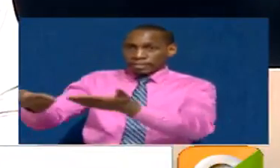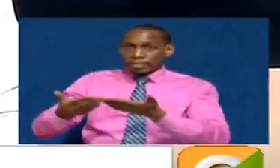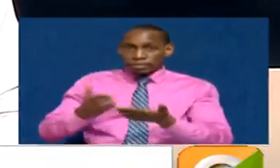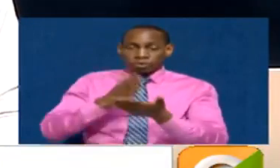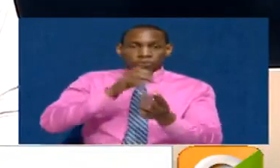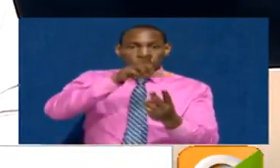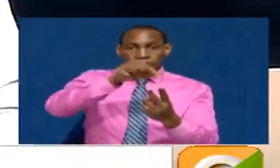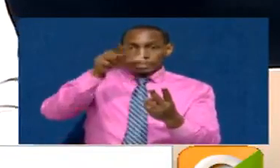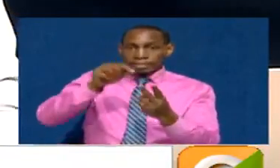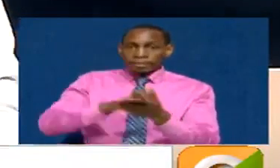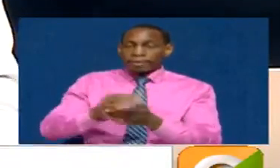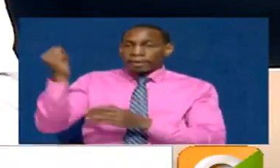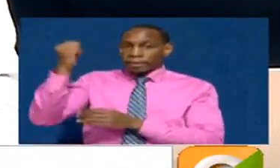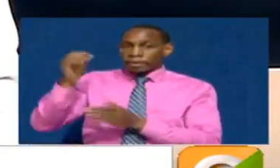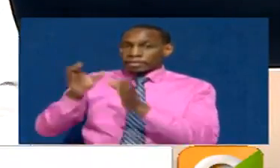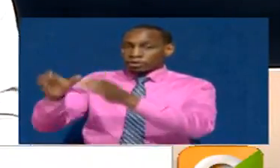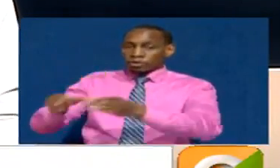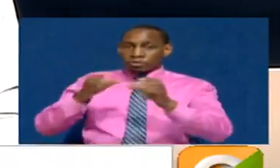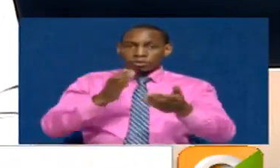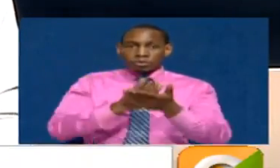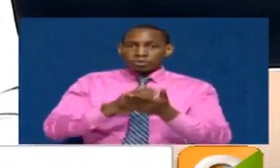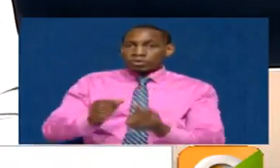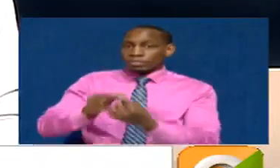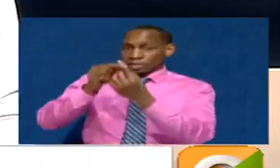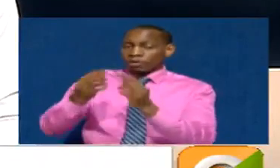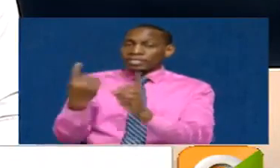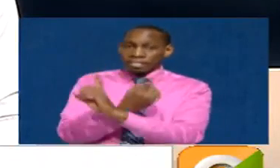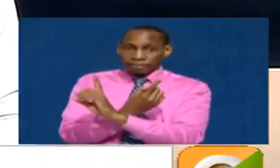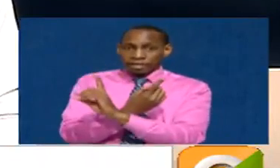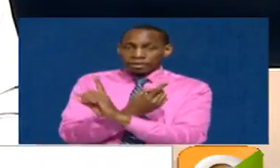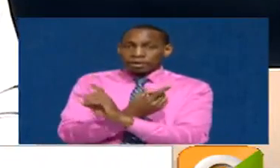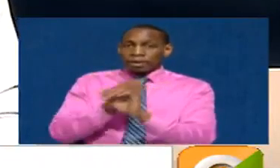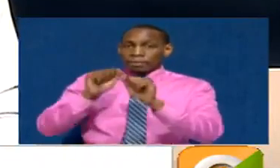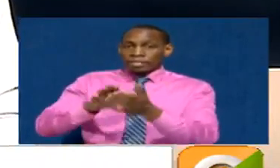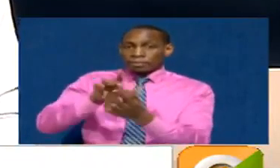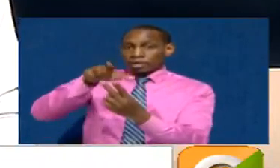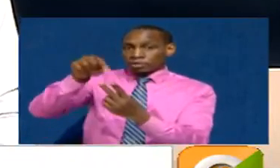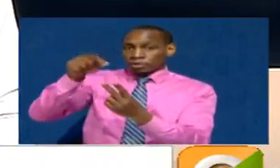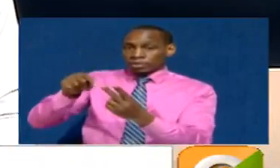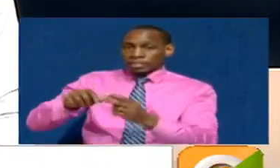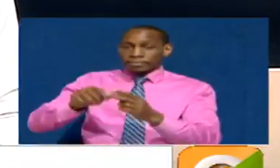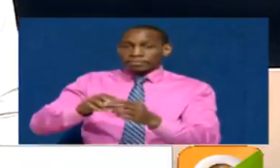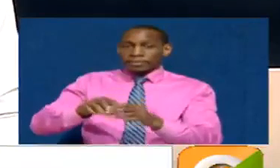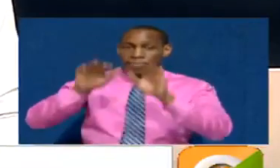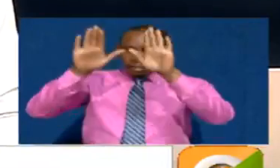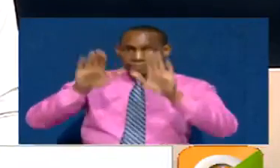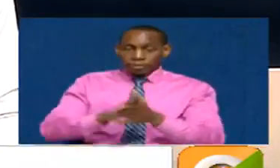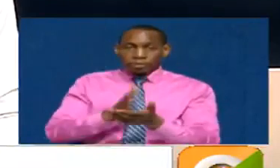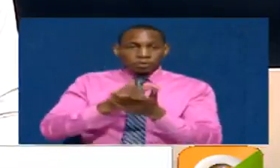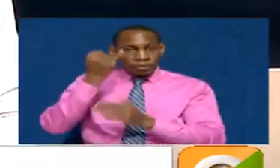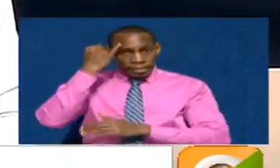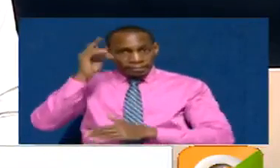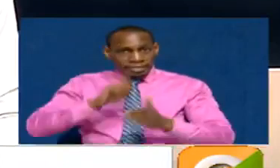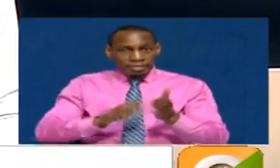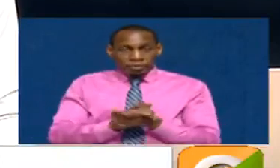real choices, that the political parties would be so uniquely distinct as to make choices meaningful. They must have